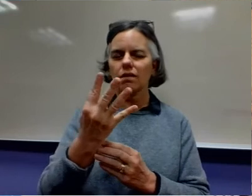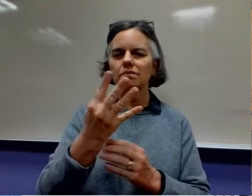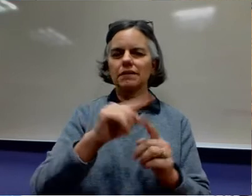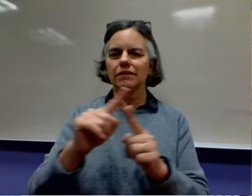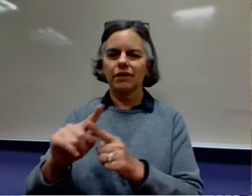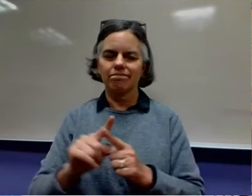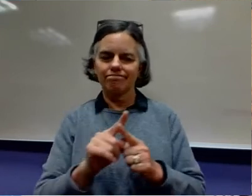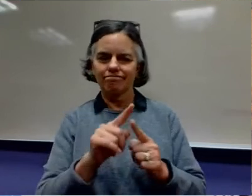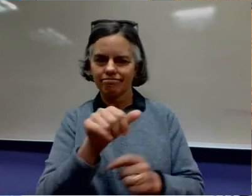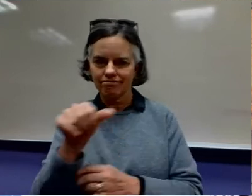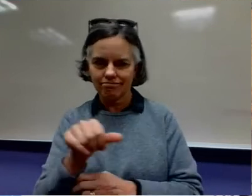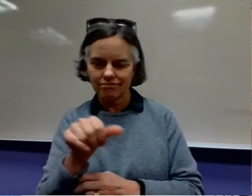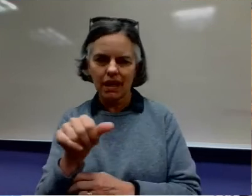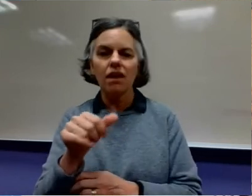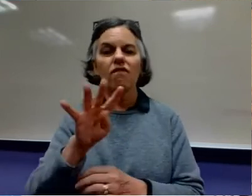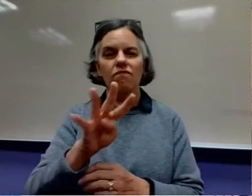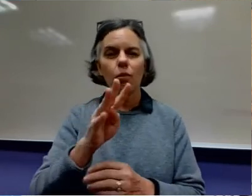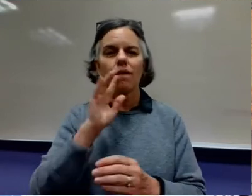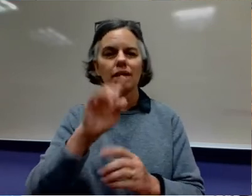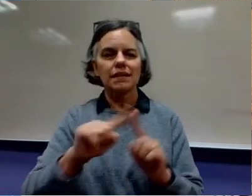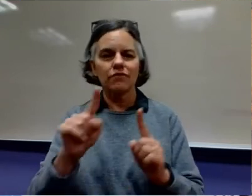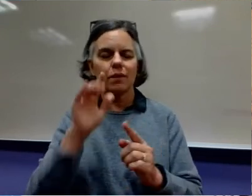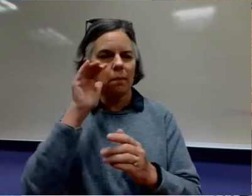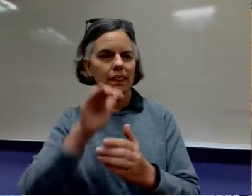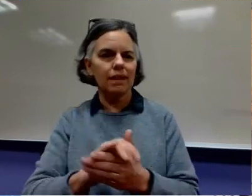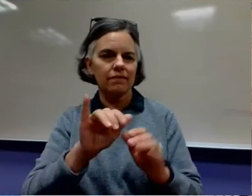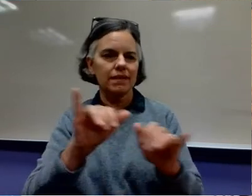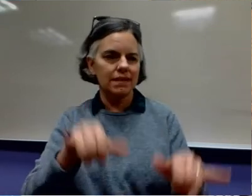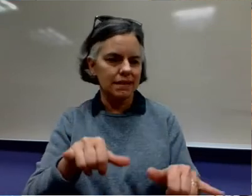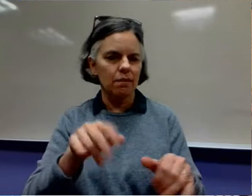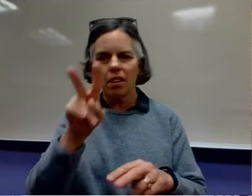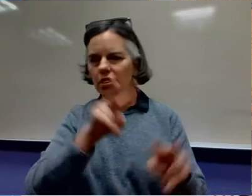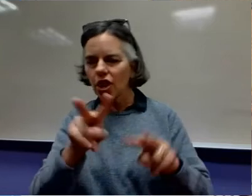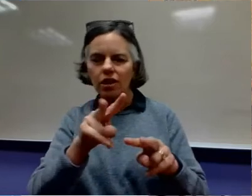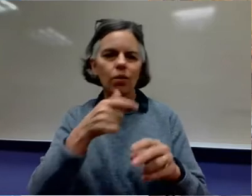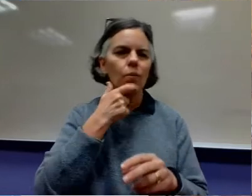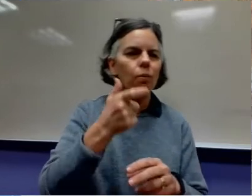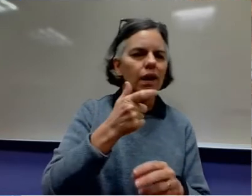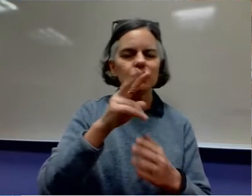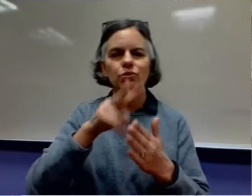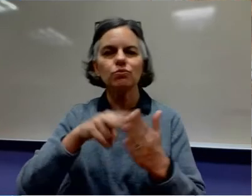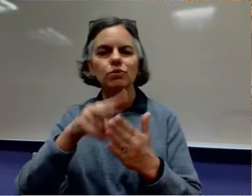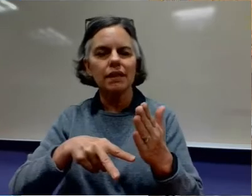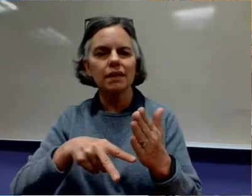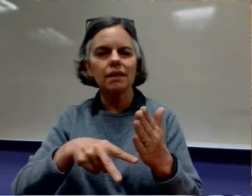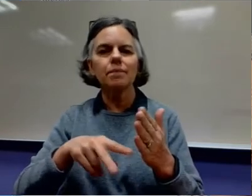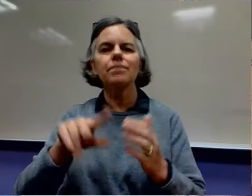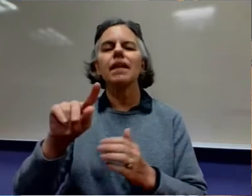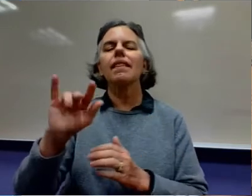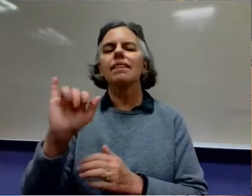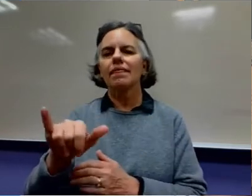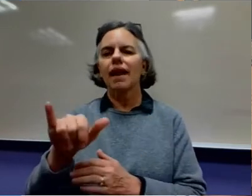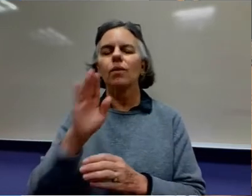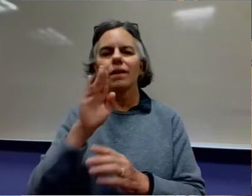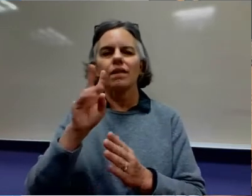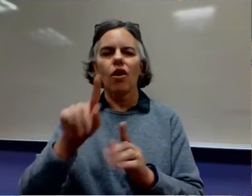talking about 4 different belief systems. So look through all of those, watch those, read those. Thing link also will